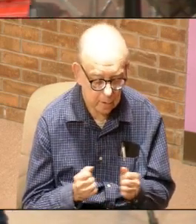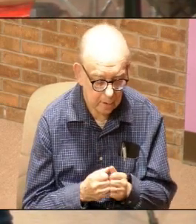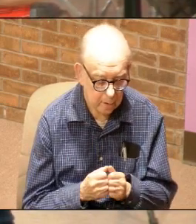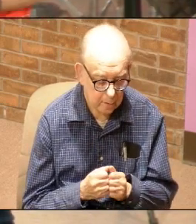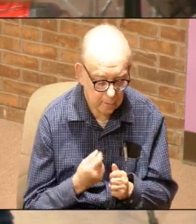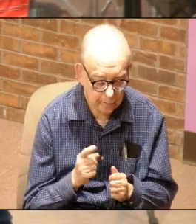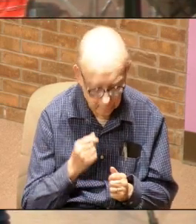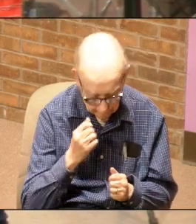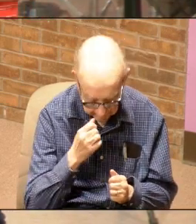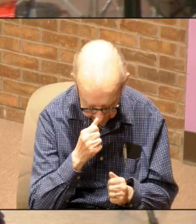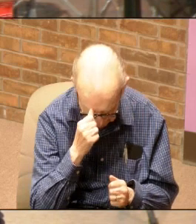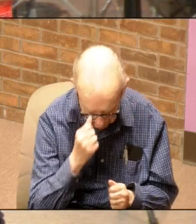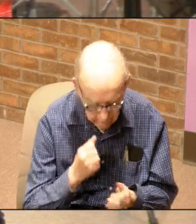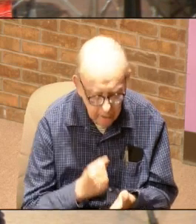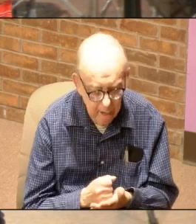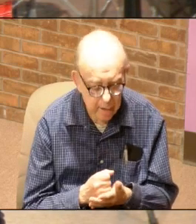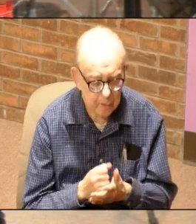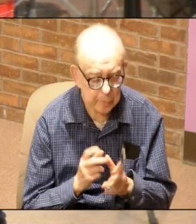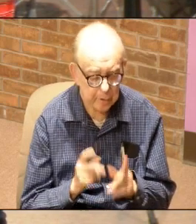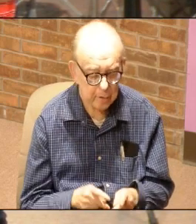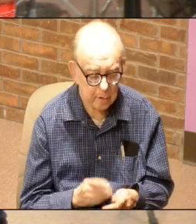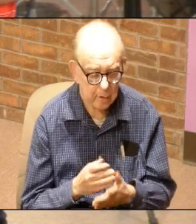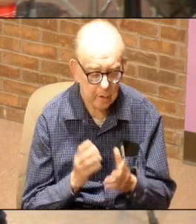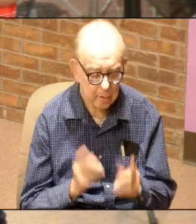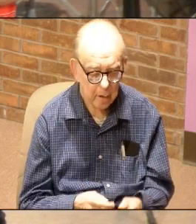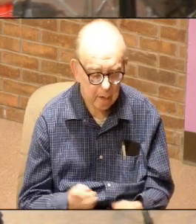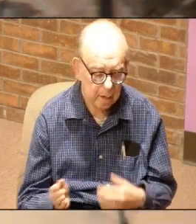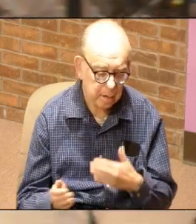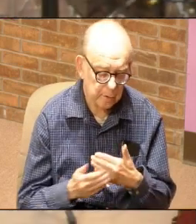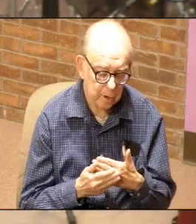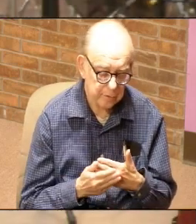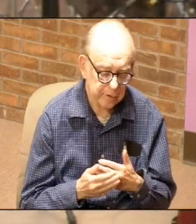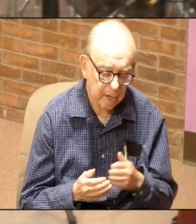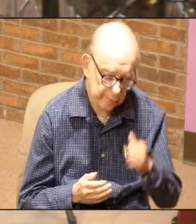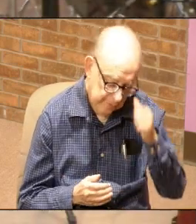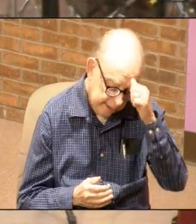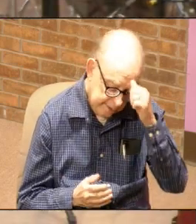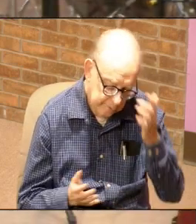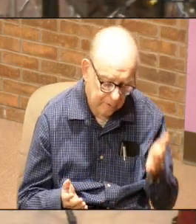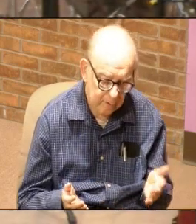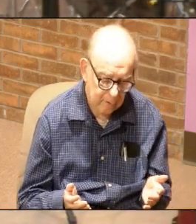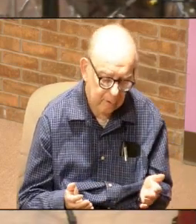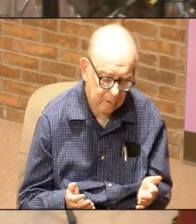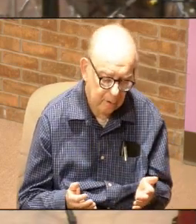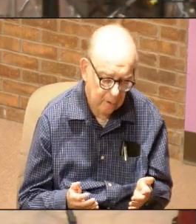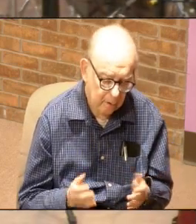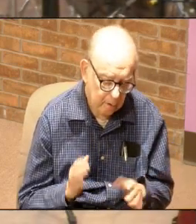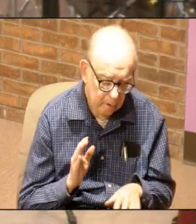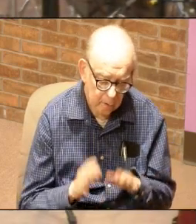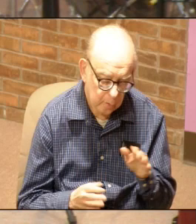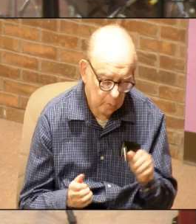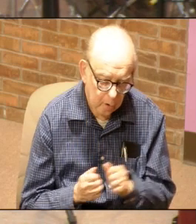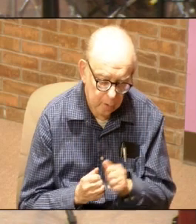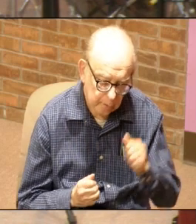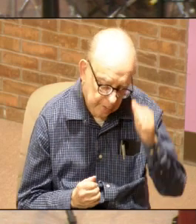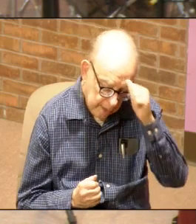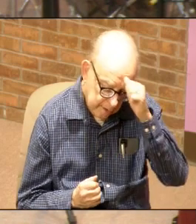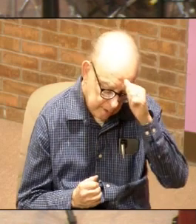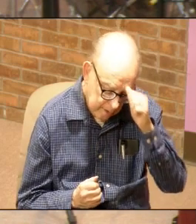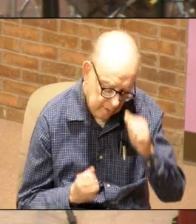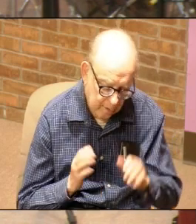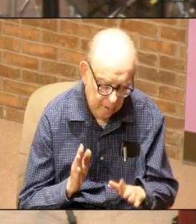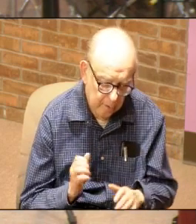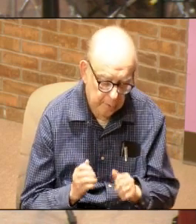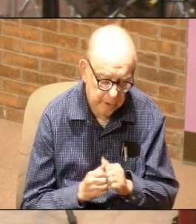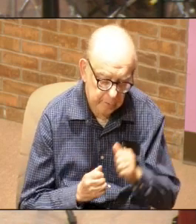for him a helpmeet, someone to come alongside of him, to walk with him, to